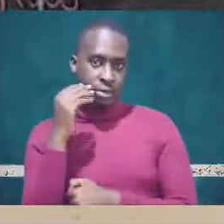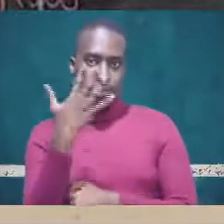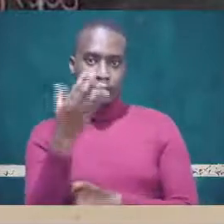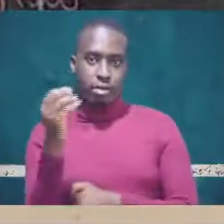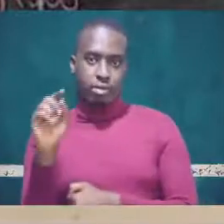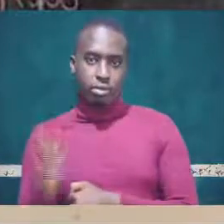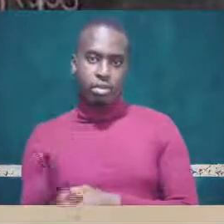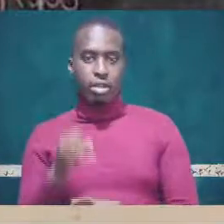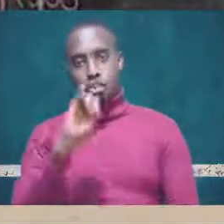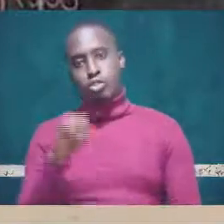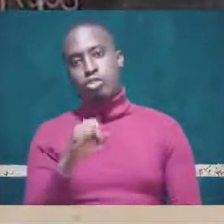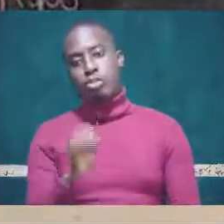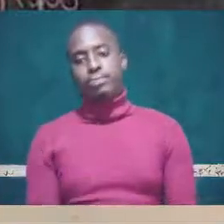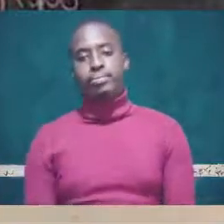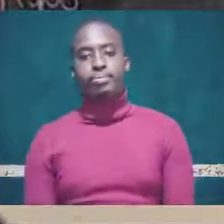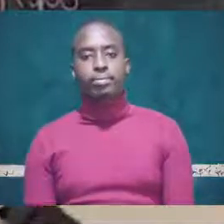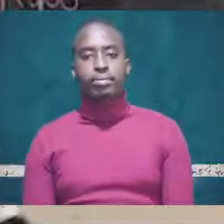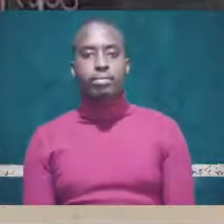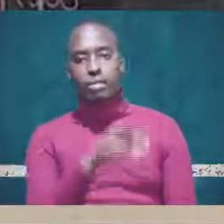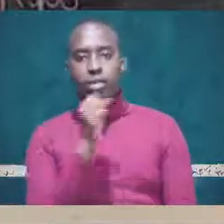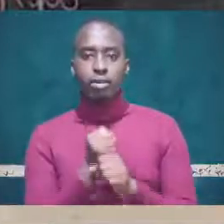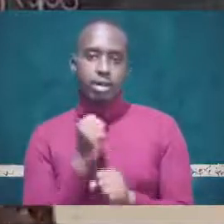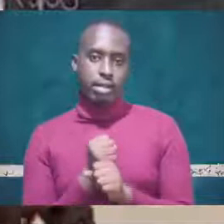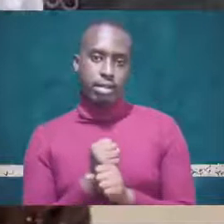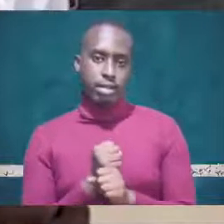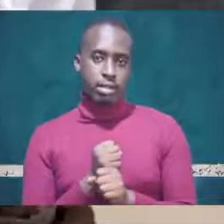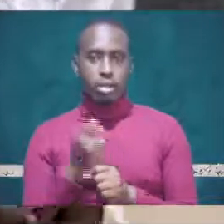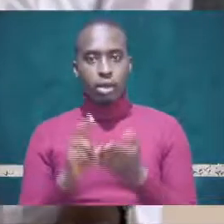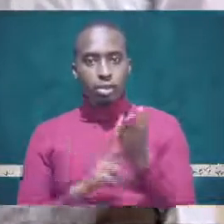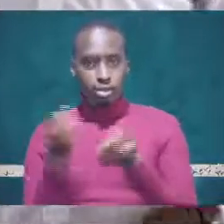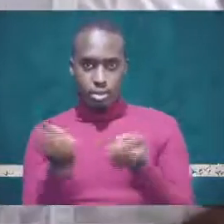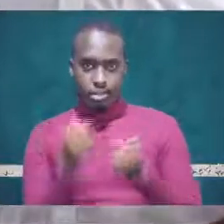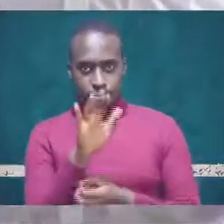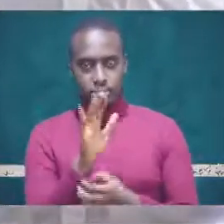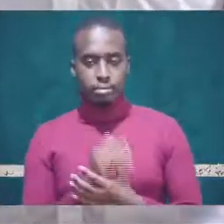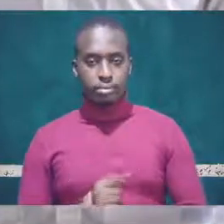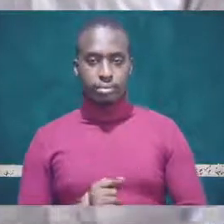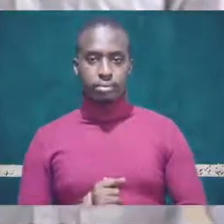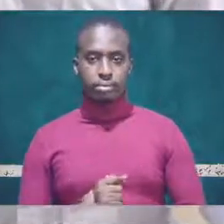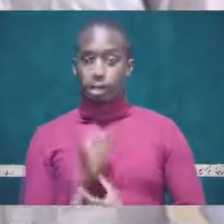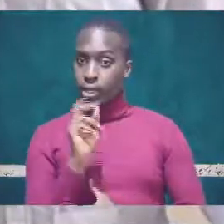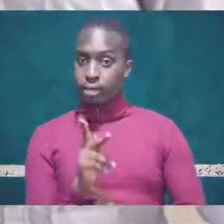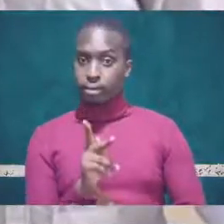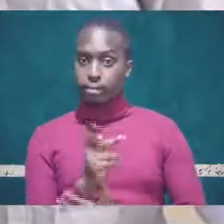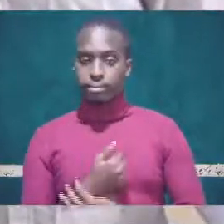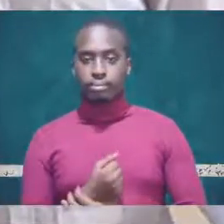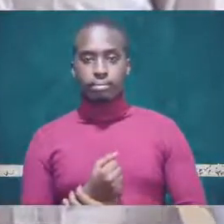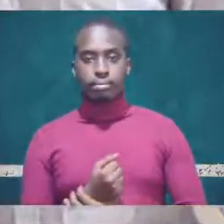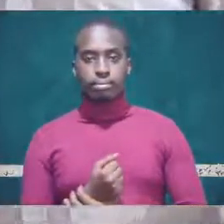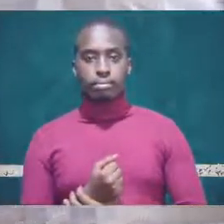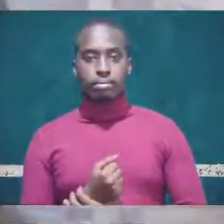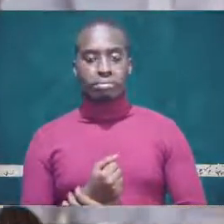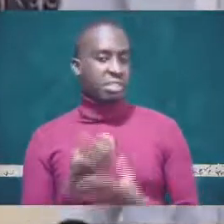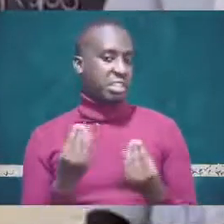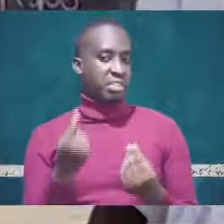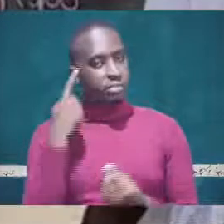7,500,000 joules. That's the work done by the tractor. Okay? That should be